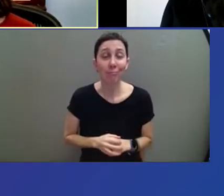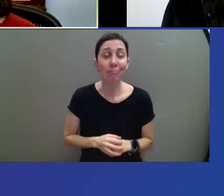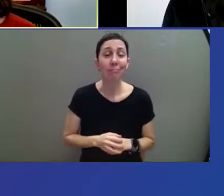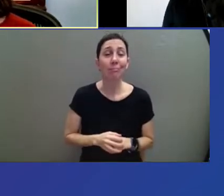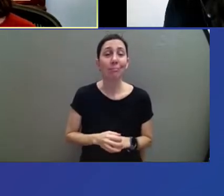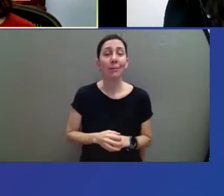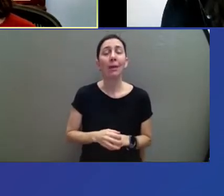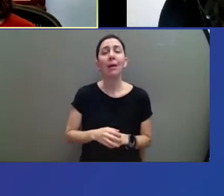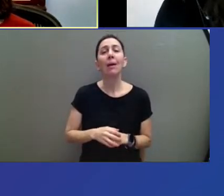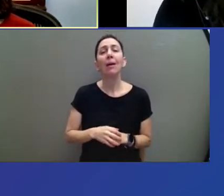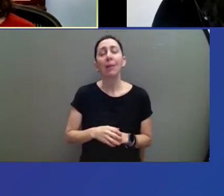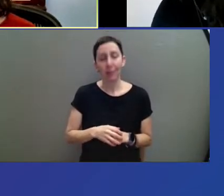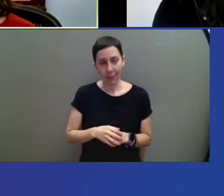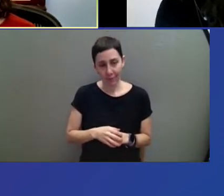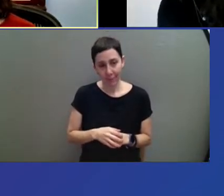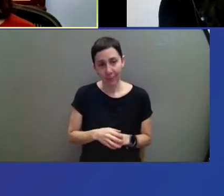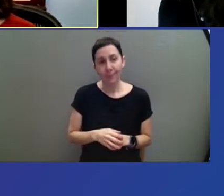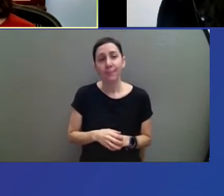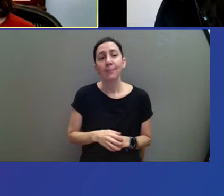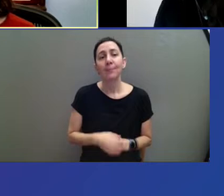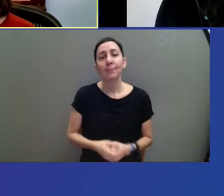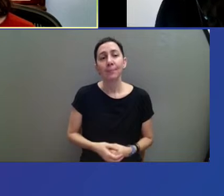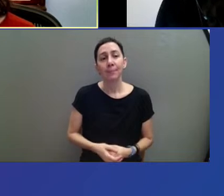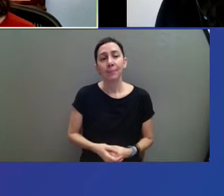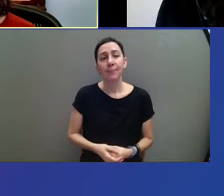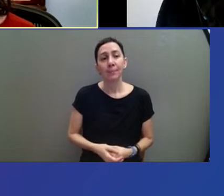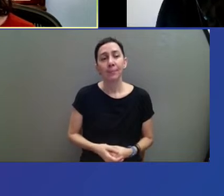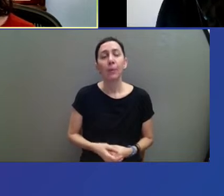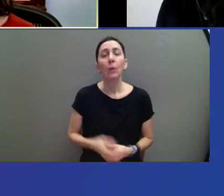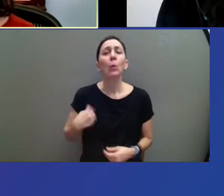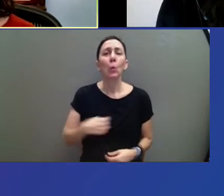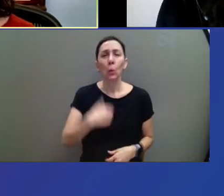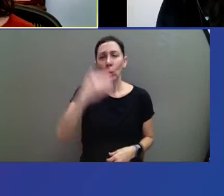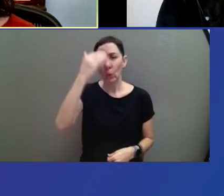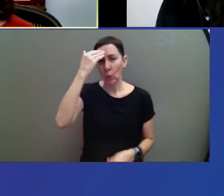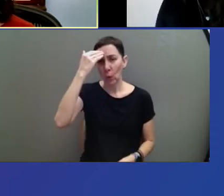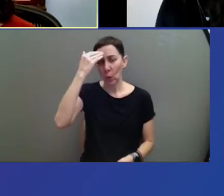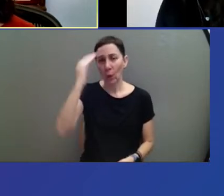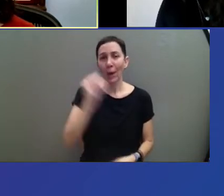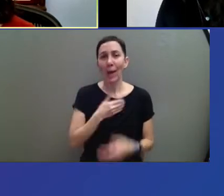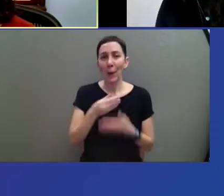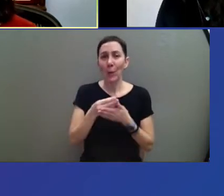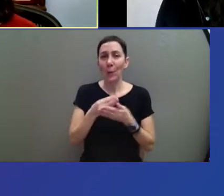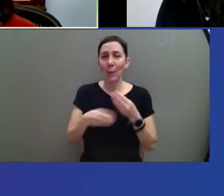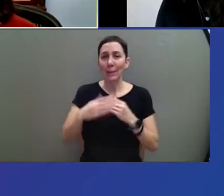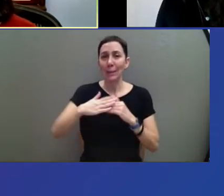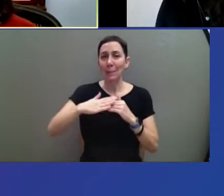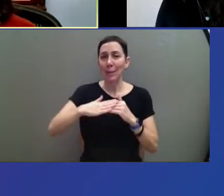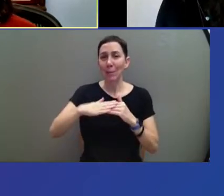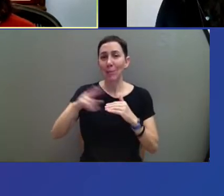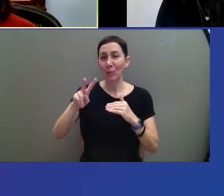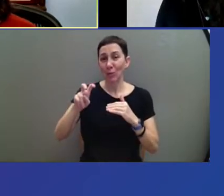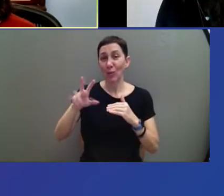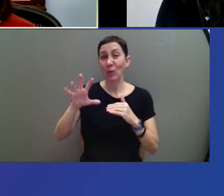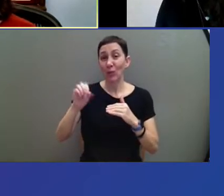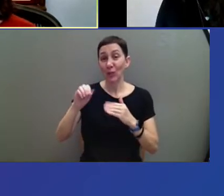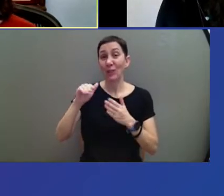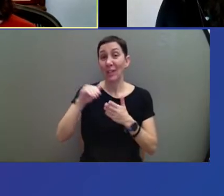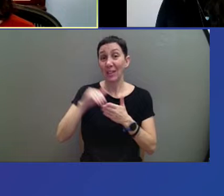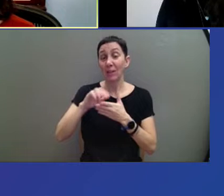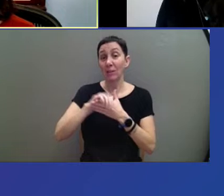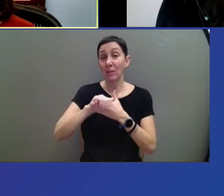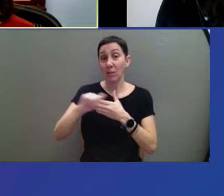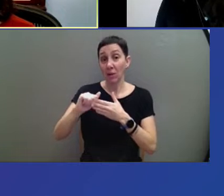is we're well aware that our $250,000 budget minimum allows the